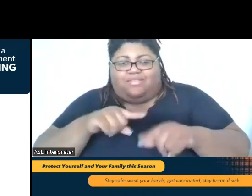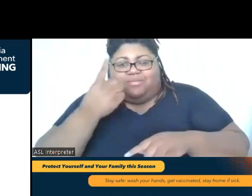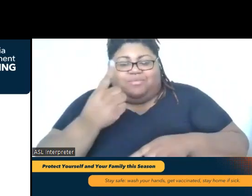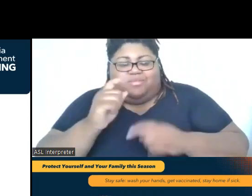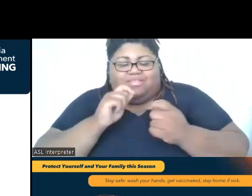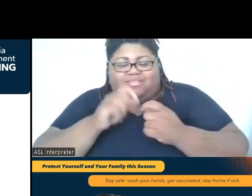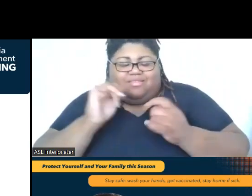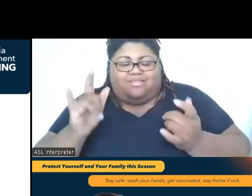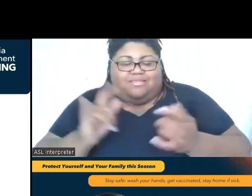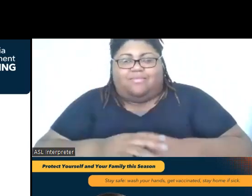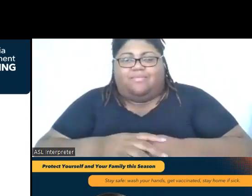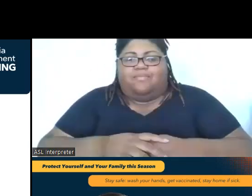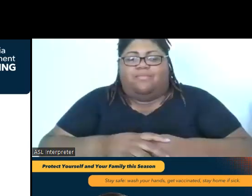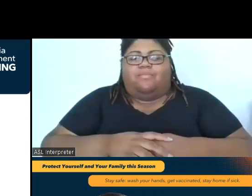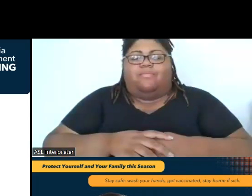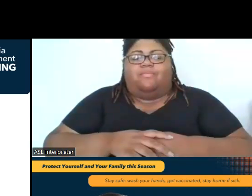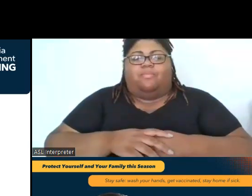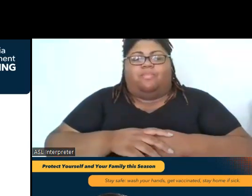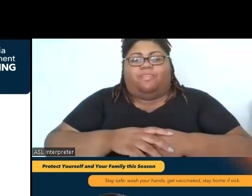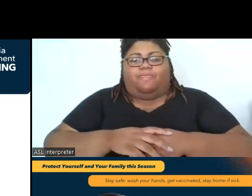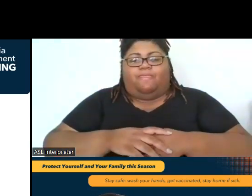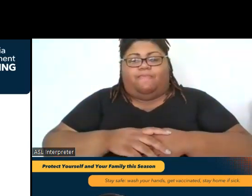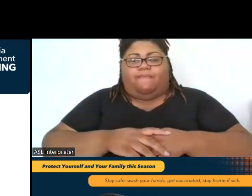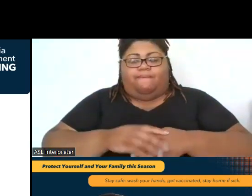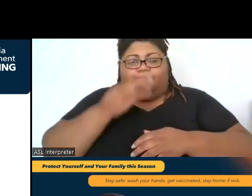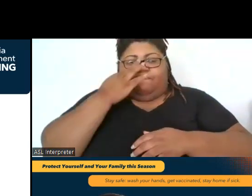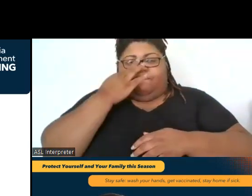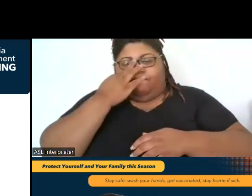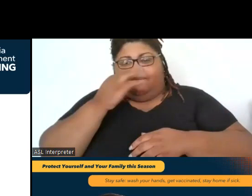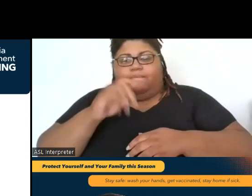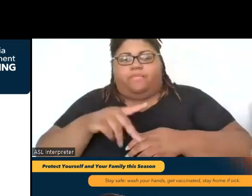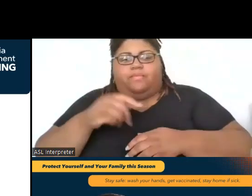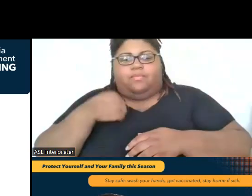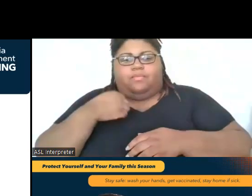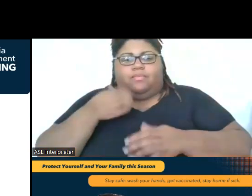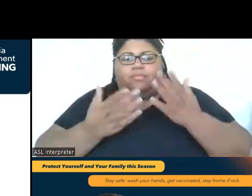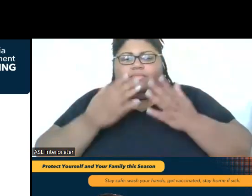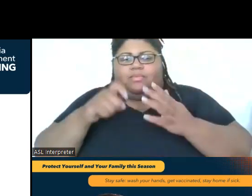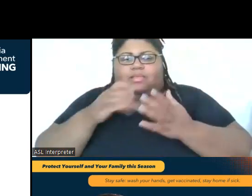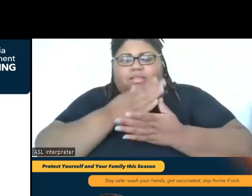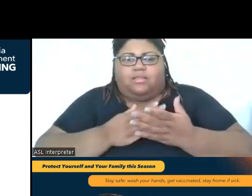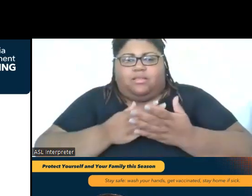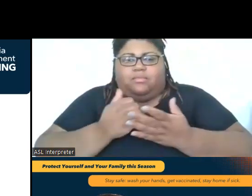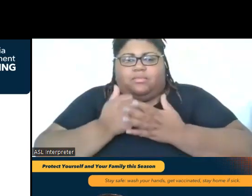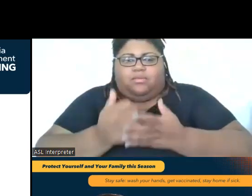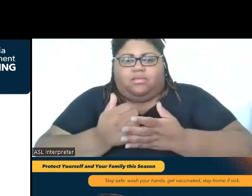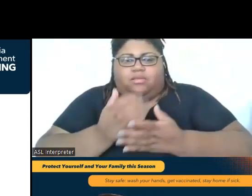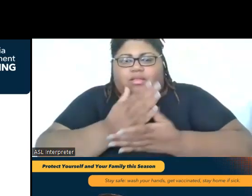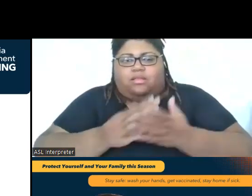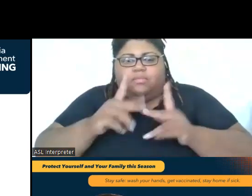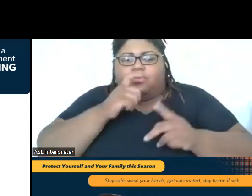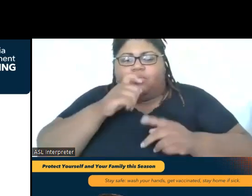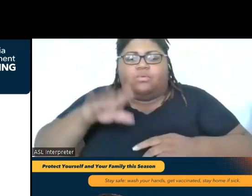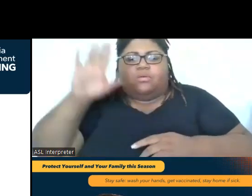Yeah, let's go through, let's see. Oops. I might need some assistance on the attendees that are raising their